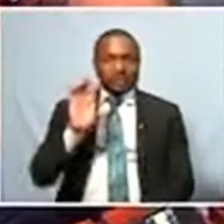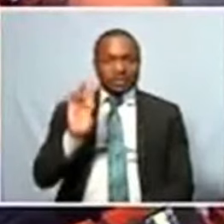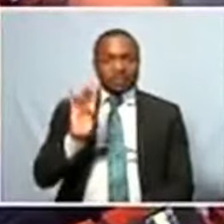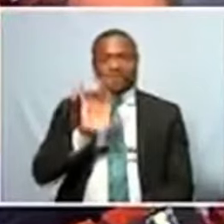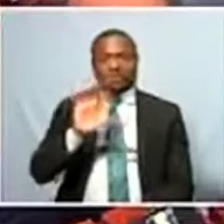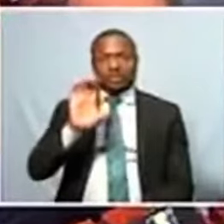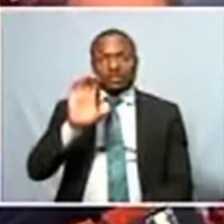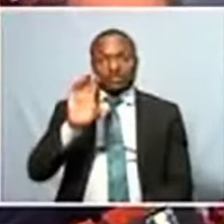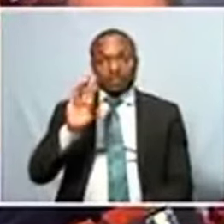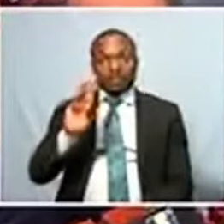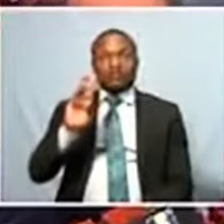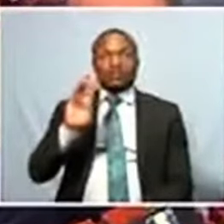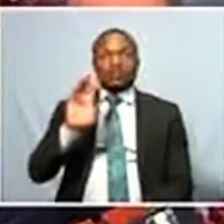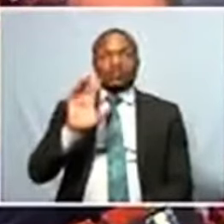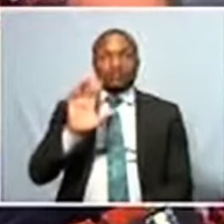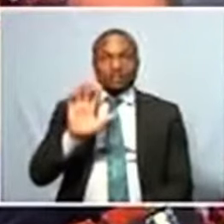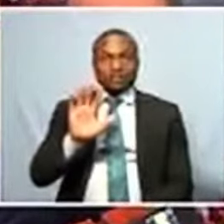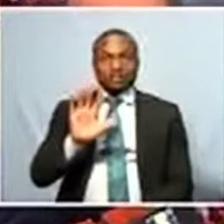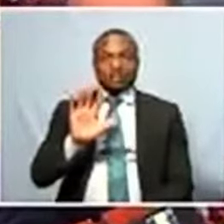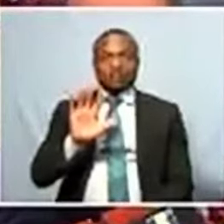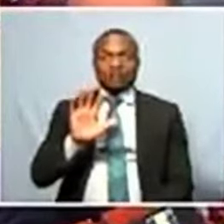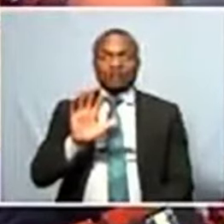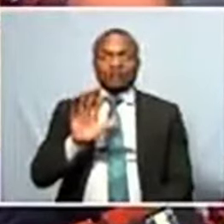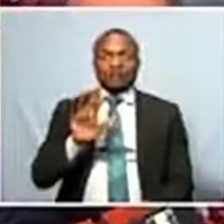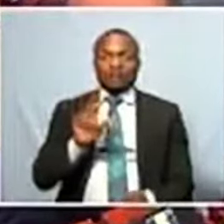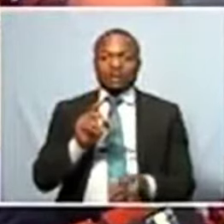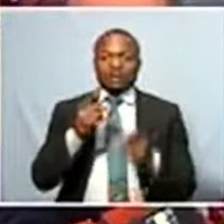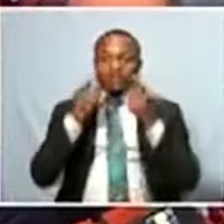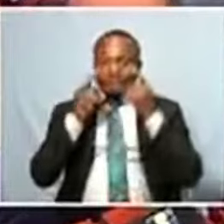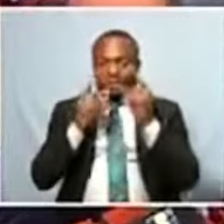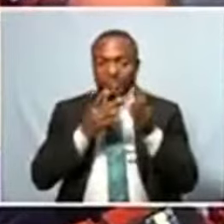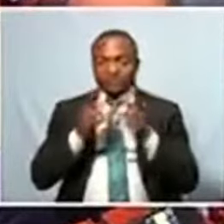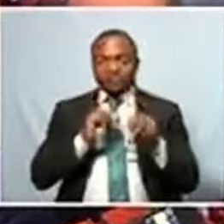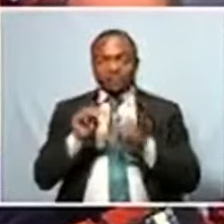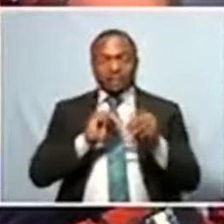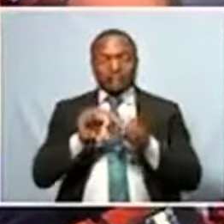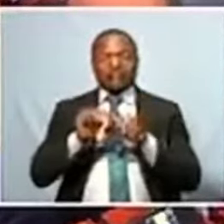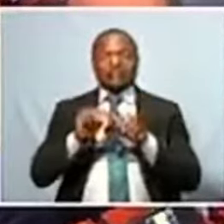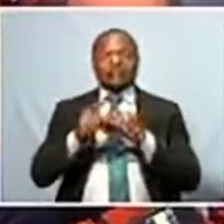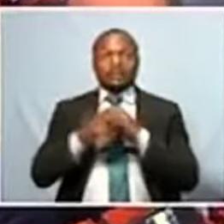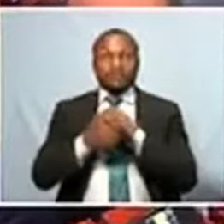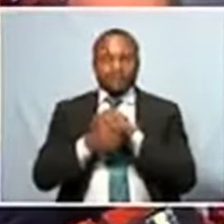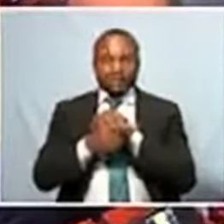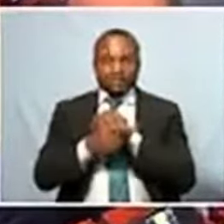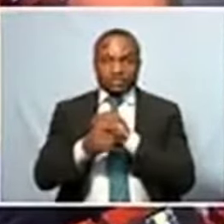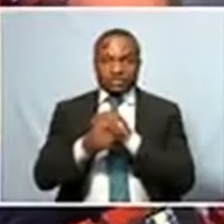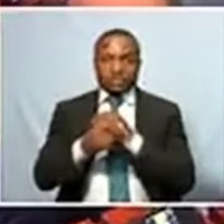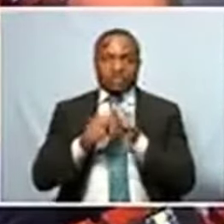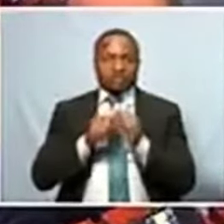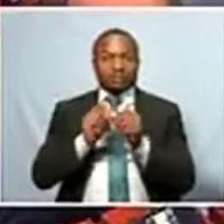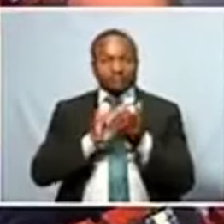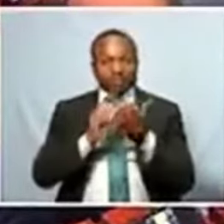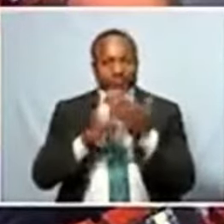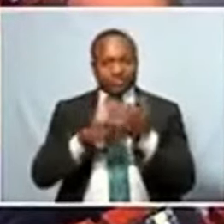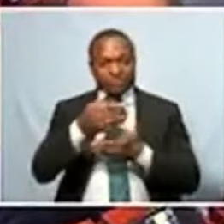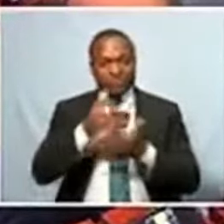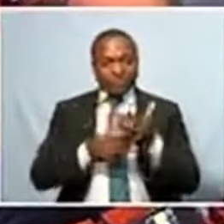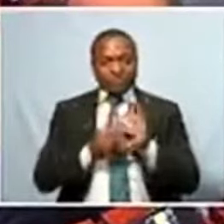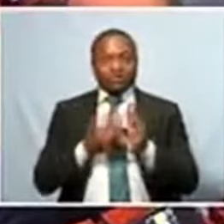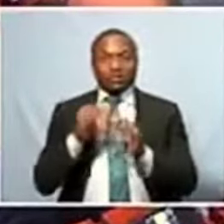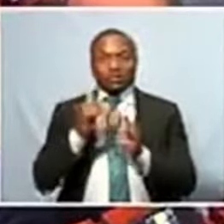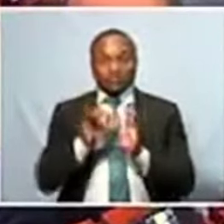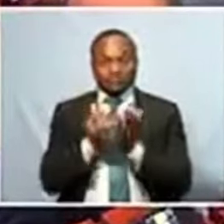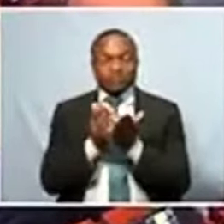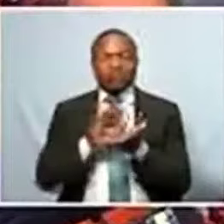104,968,875 in respect of head 27 Public Service Management Division, in line with the programs as outlined in the Yellow Book, is ordered